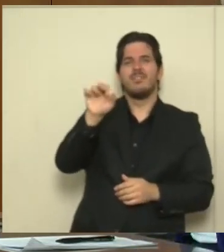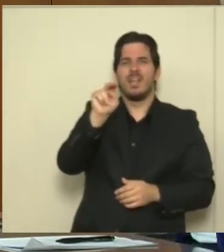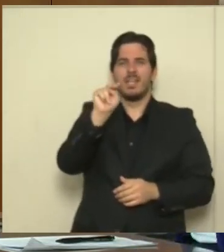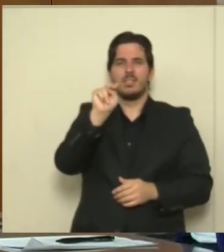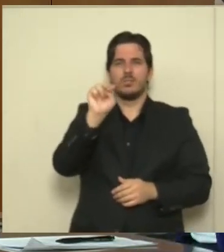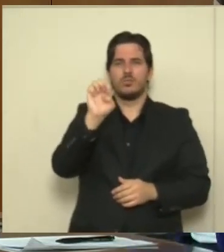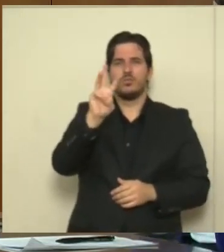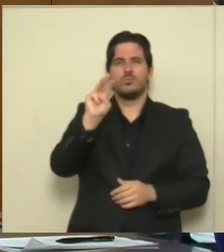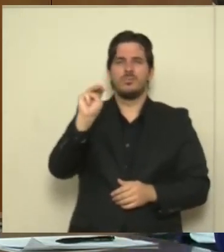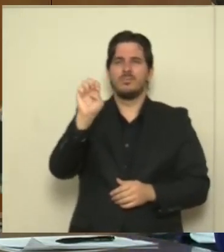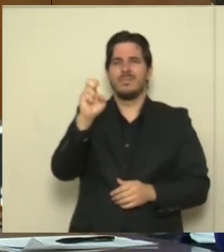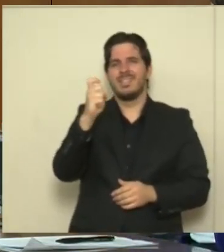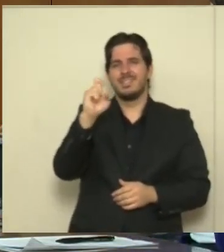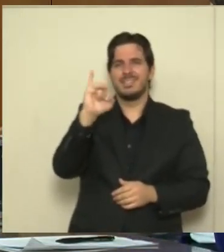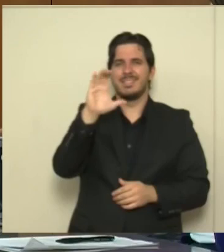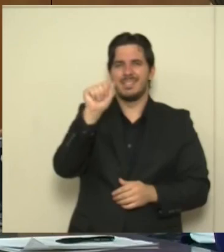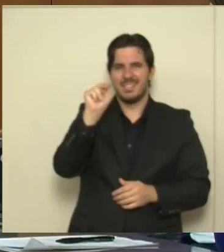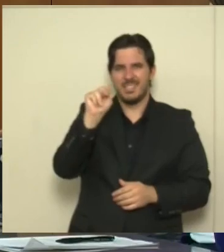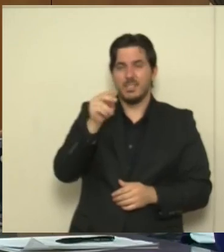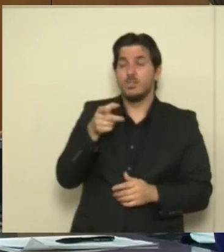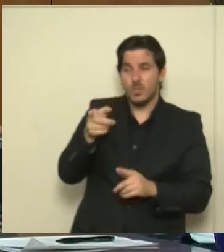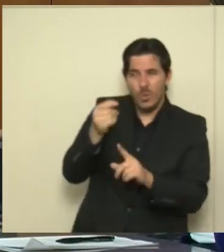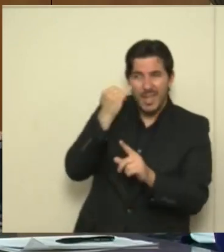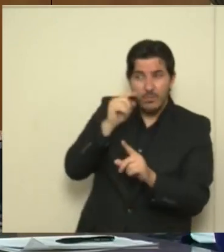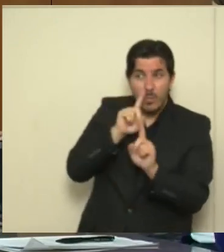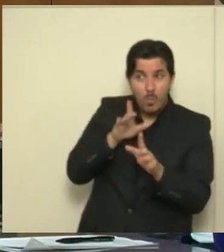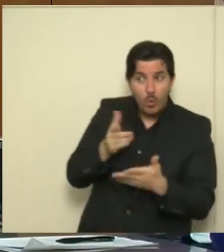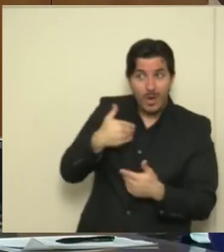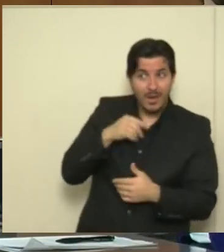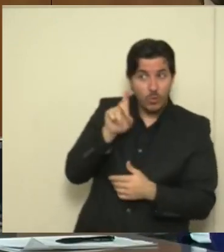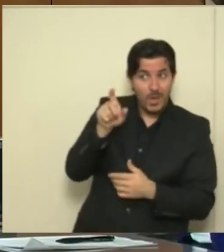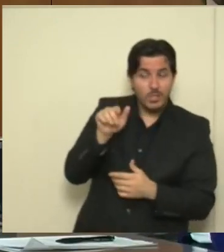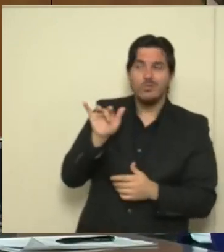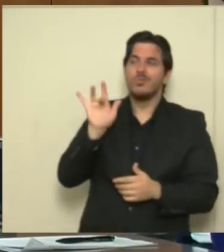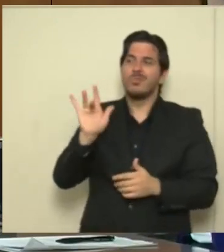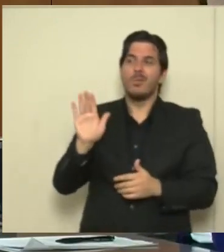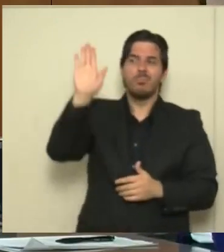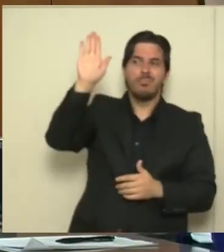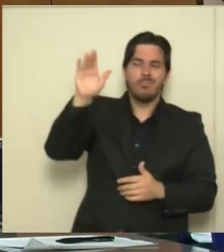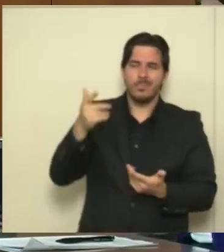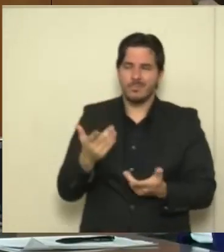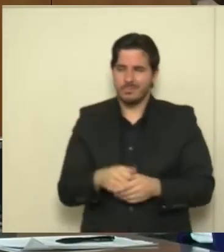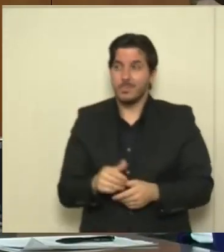know if you have a question by clicking the little hand. Jens, you're unmuted. Go right ahead.